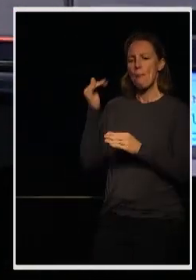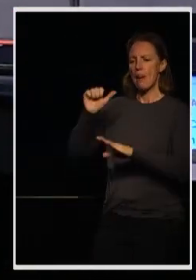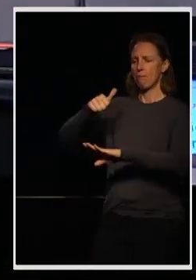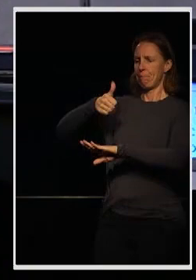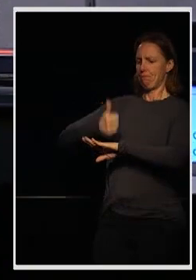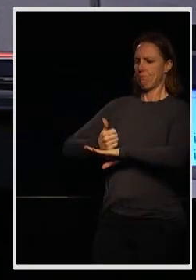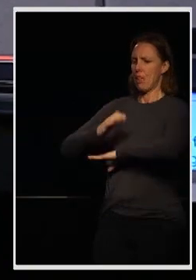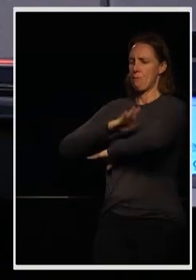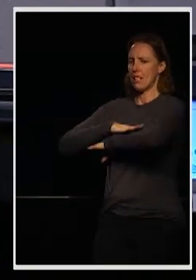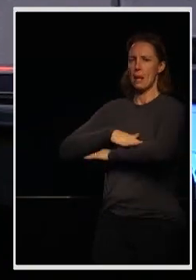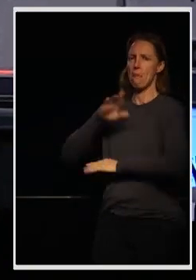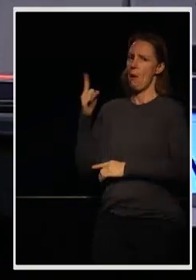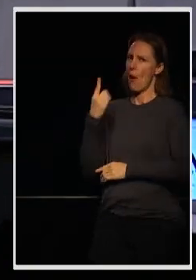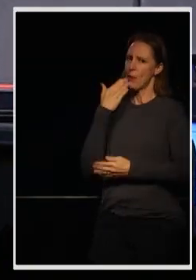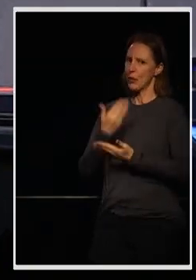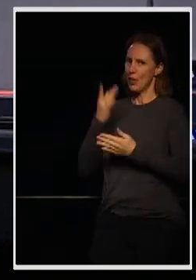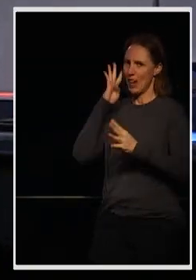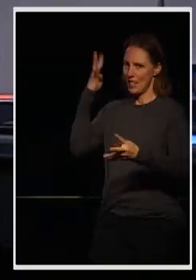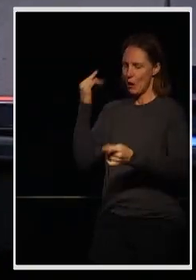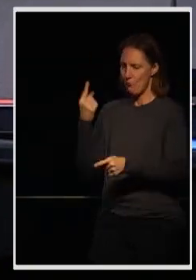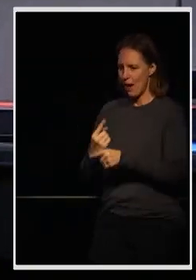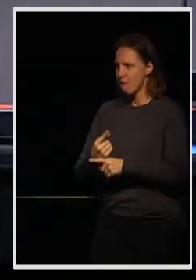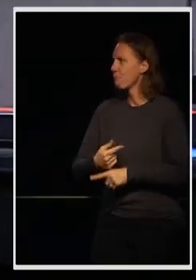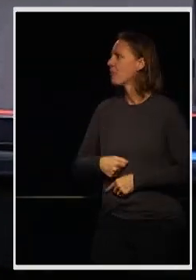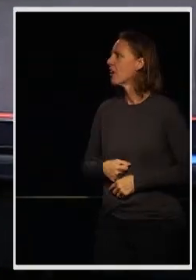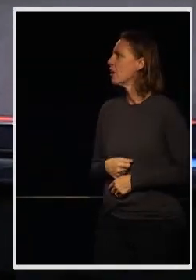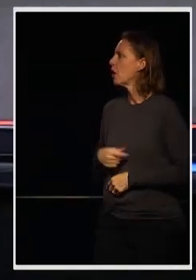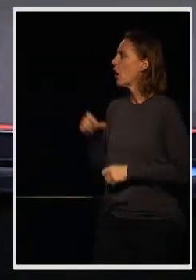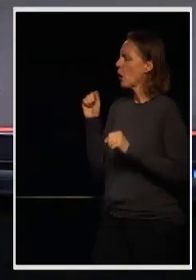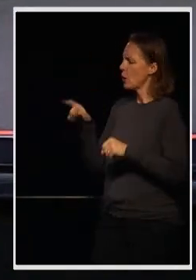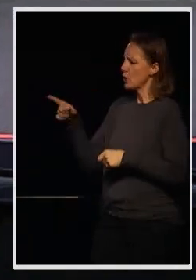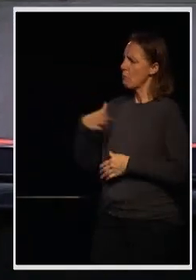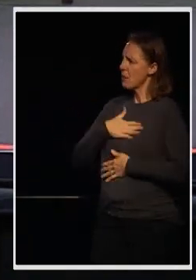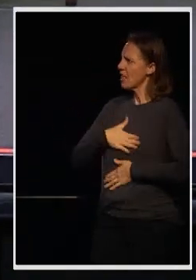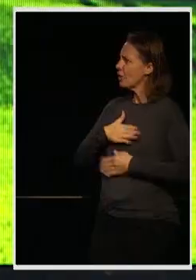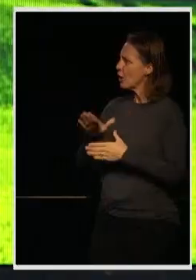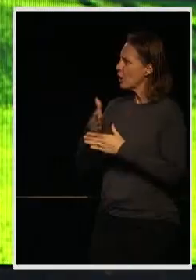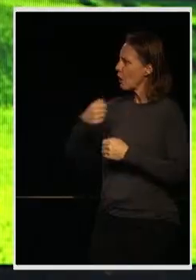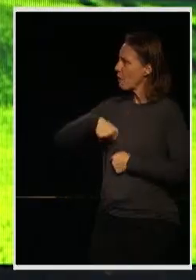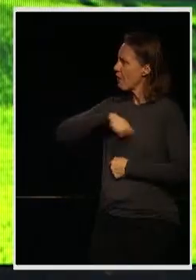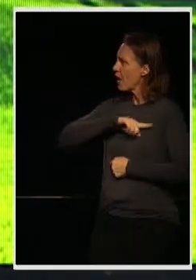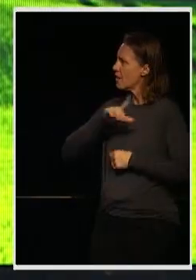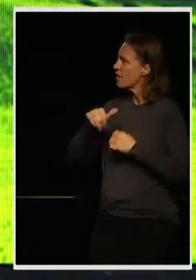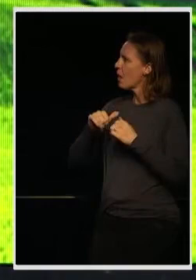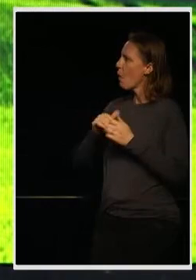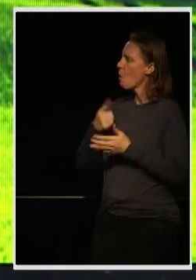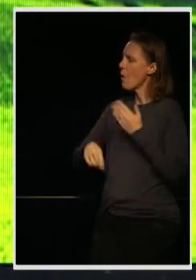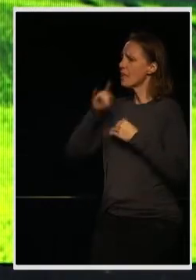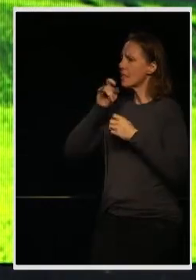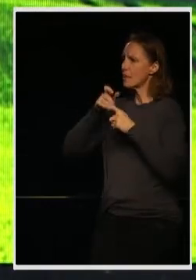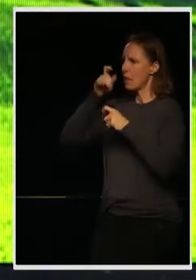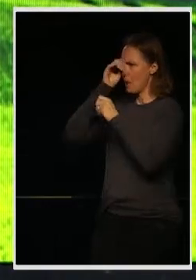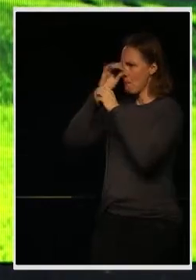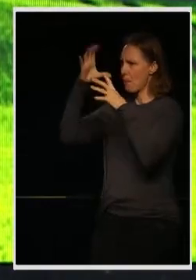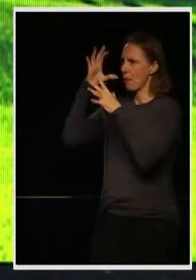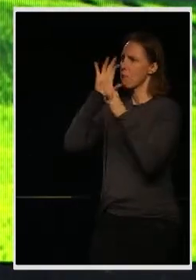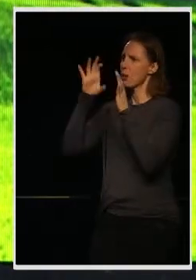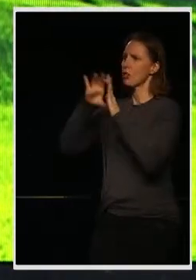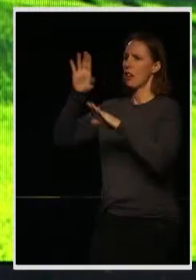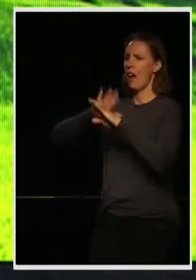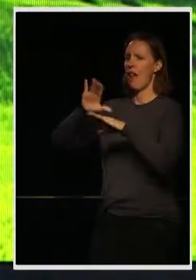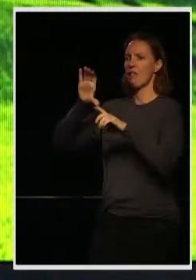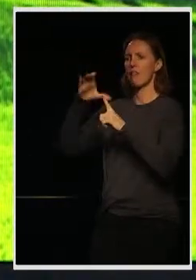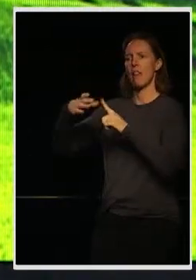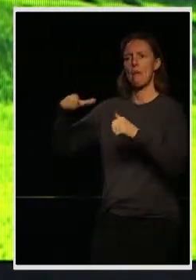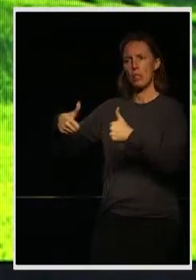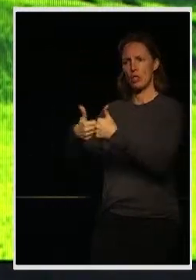the table. Always a good idea, right? So could you please share with us, what is the big picture on the climate challenge?